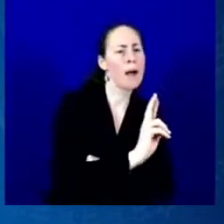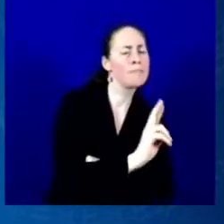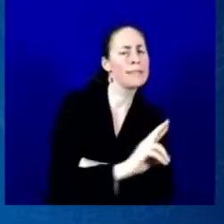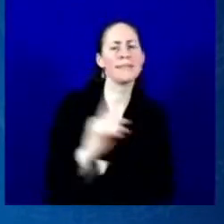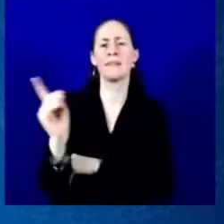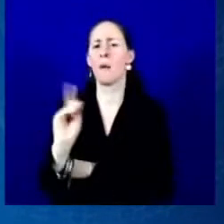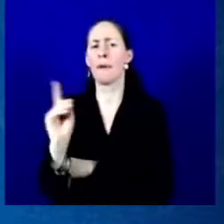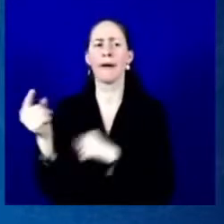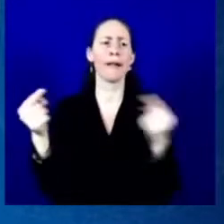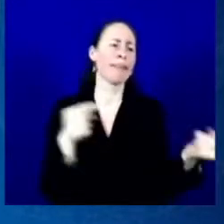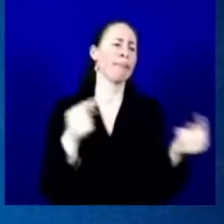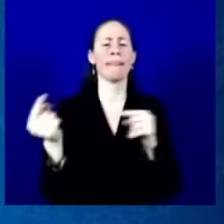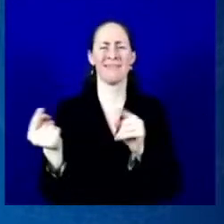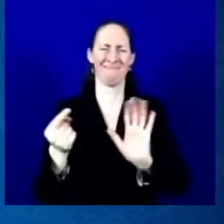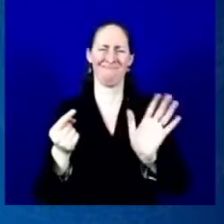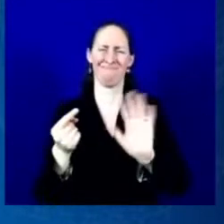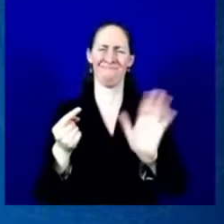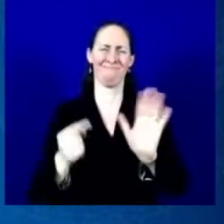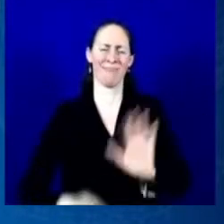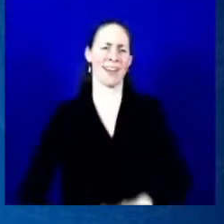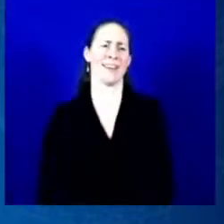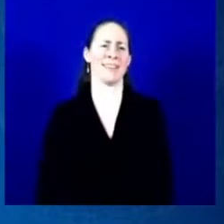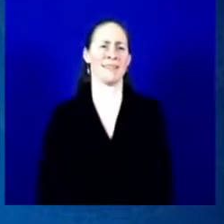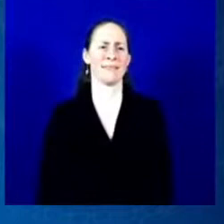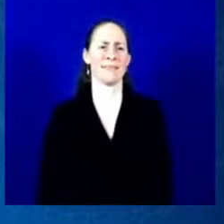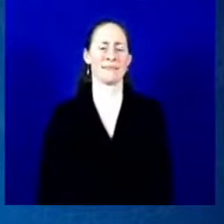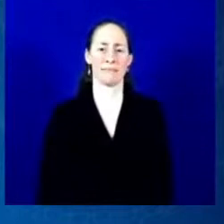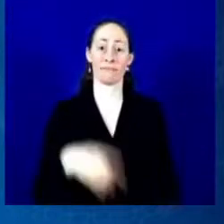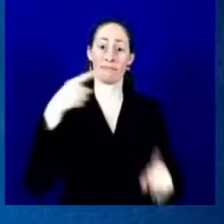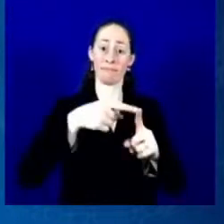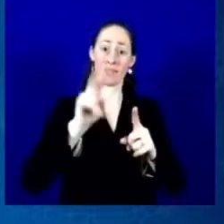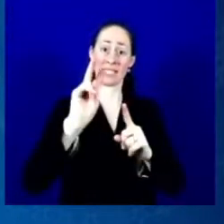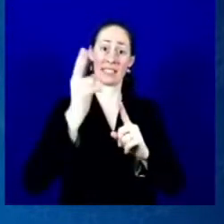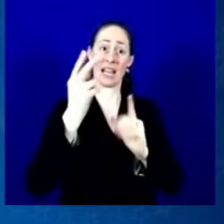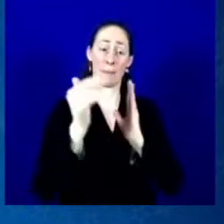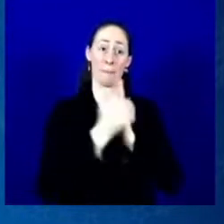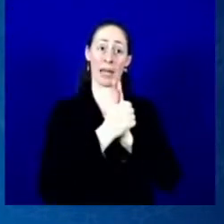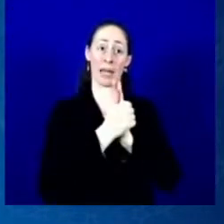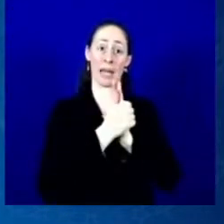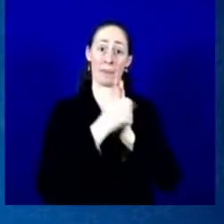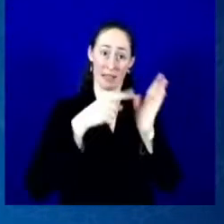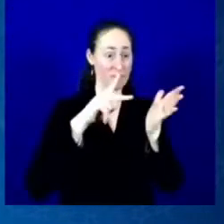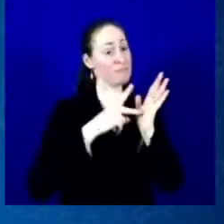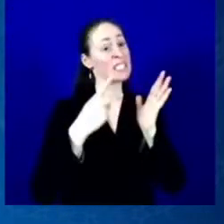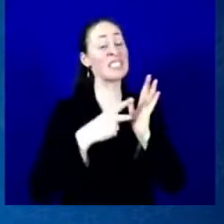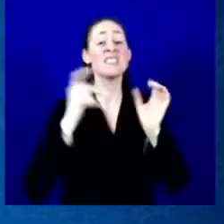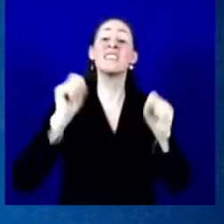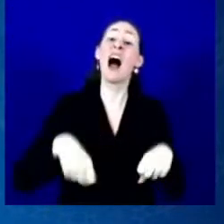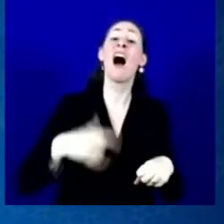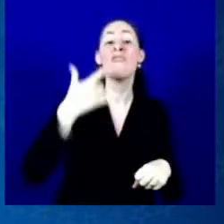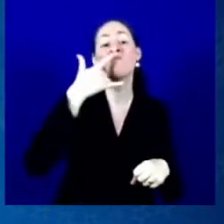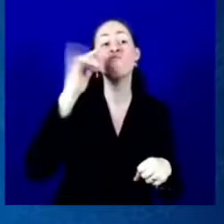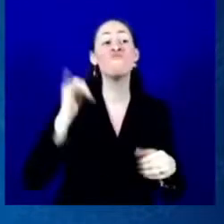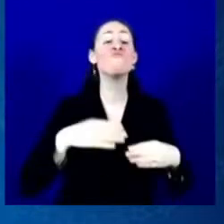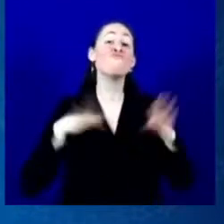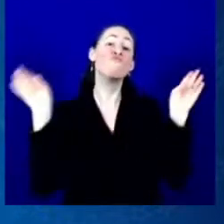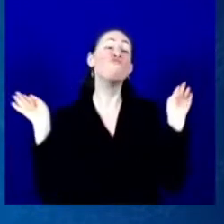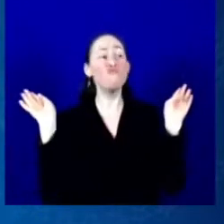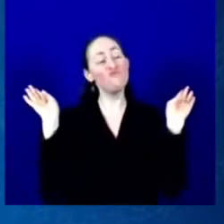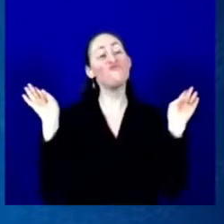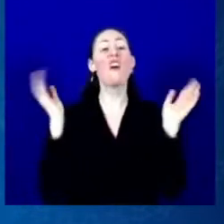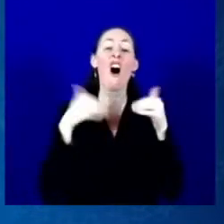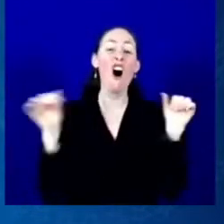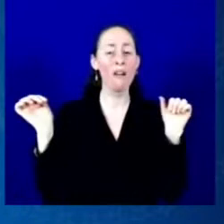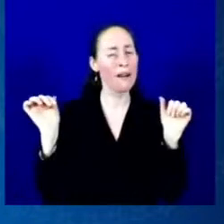absolute. You can't yell fire in a crowded theater. From the very beginning, there were certain